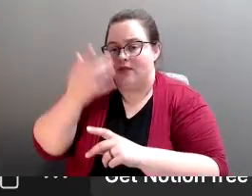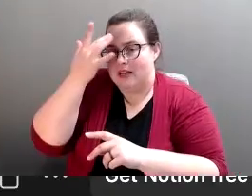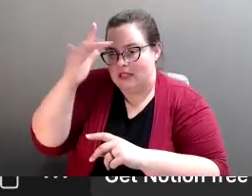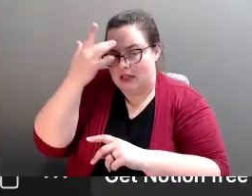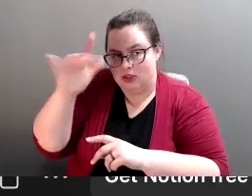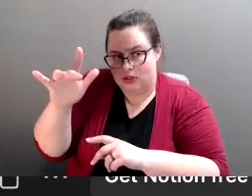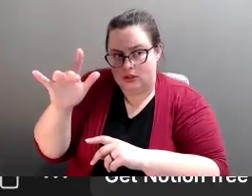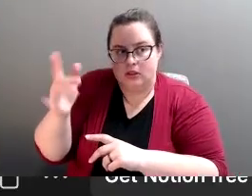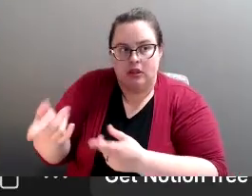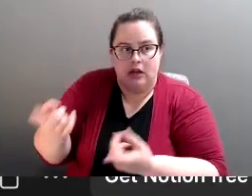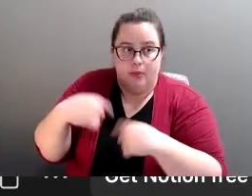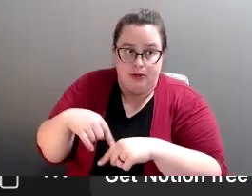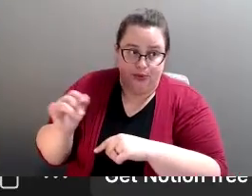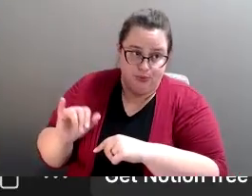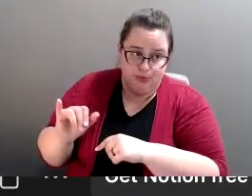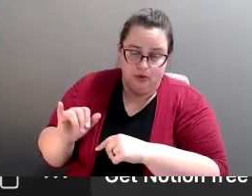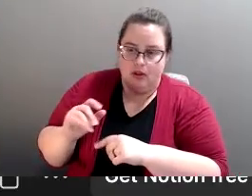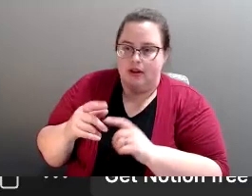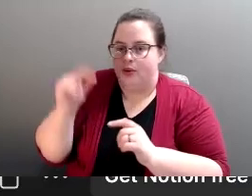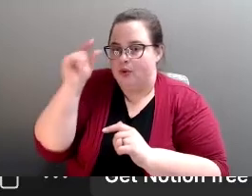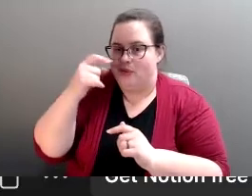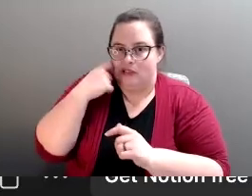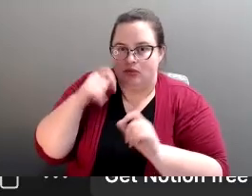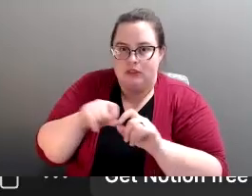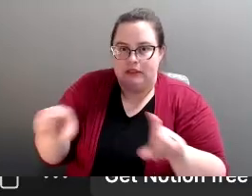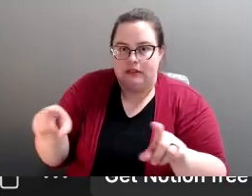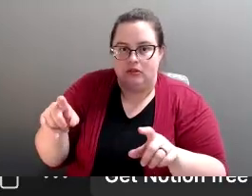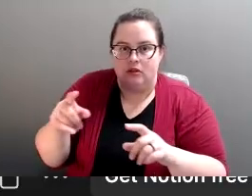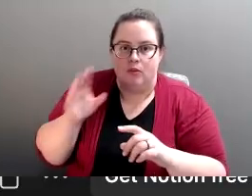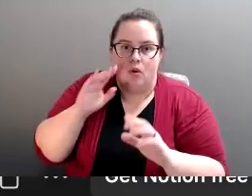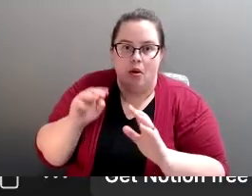coming into reality, like Google just released one that actually is going